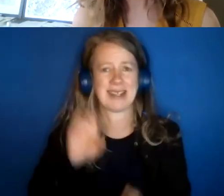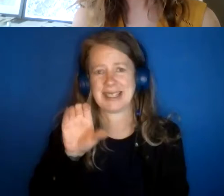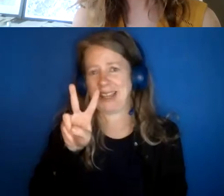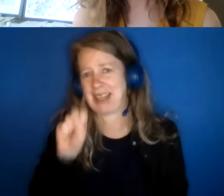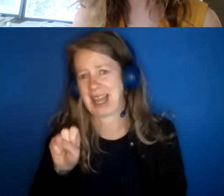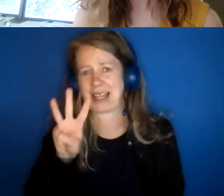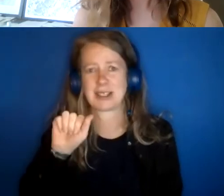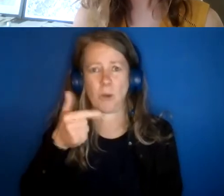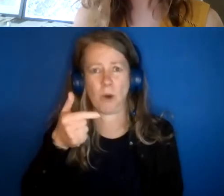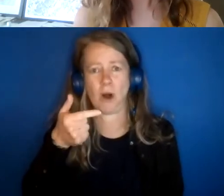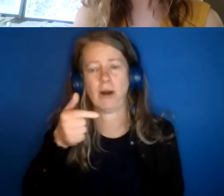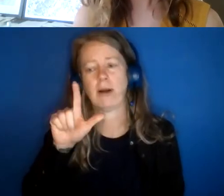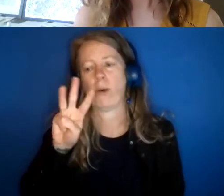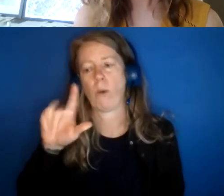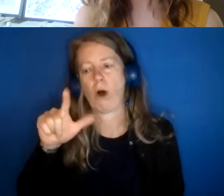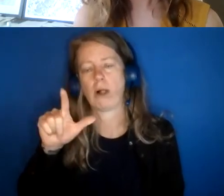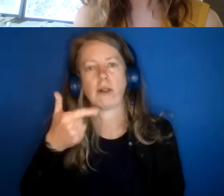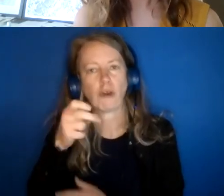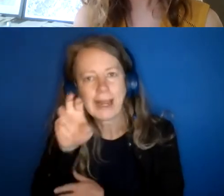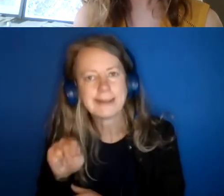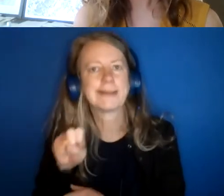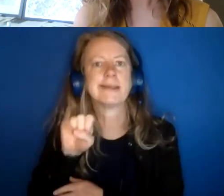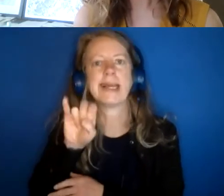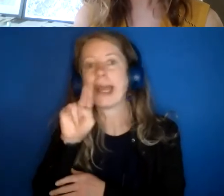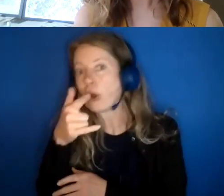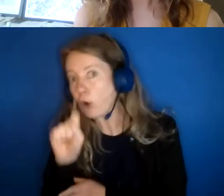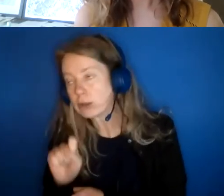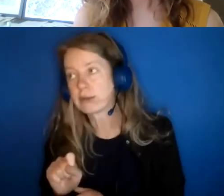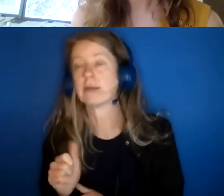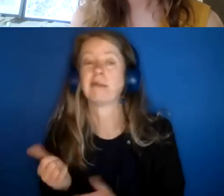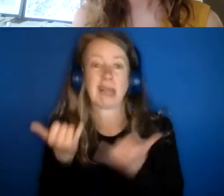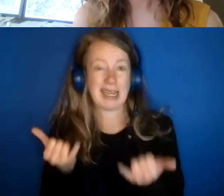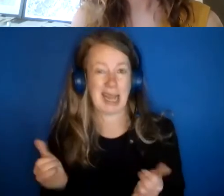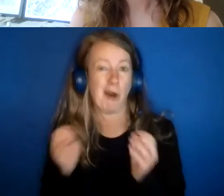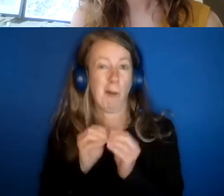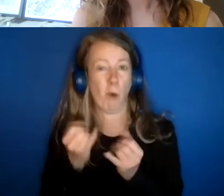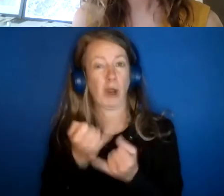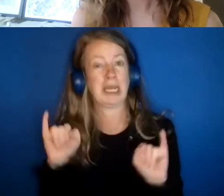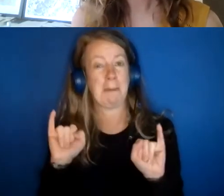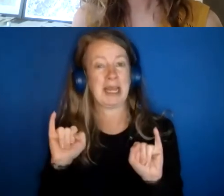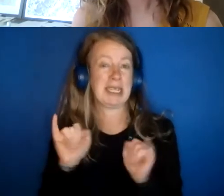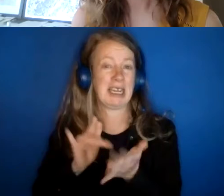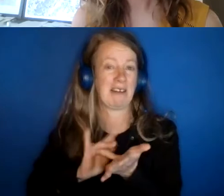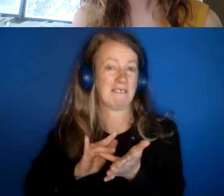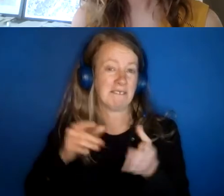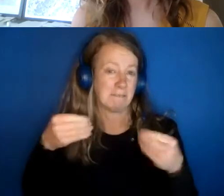pharmacies now are stocking one, and now many are stocking both of those oral antivirals. And so